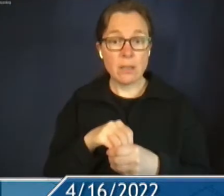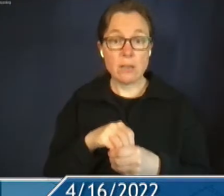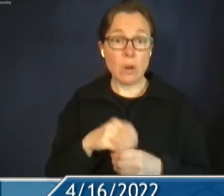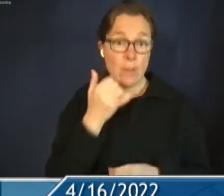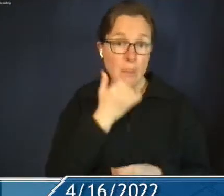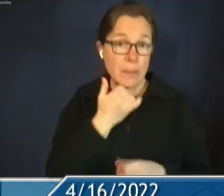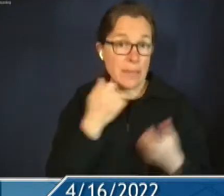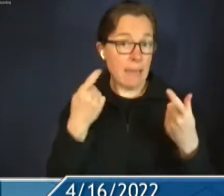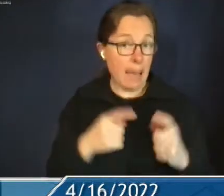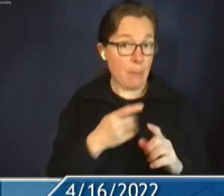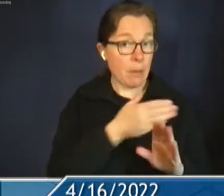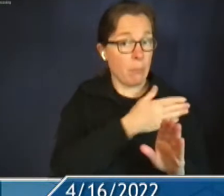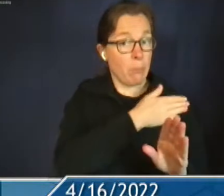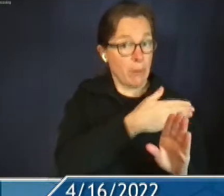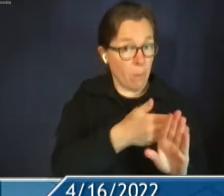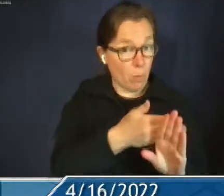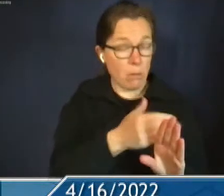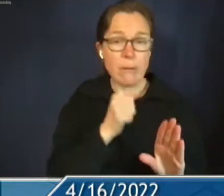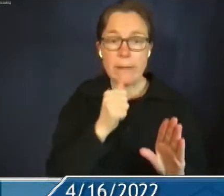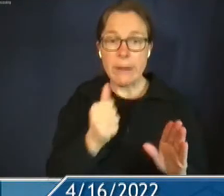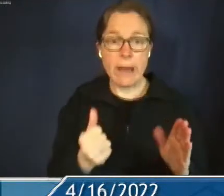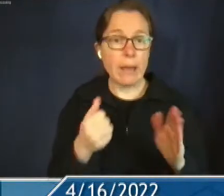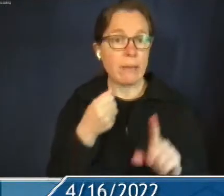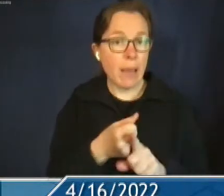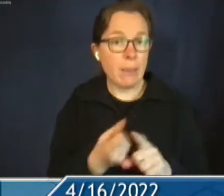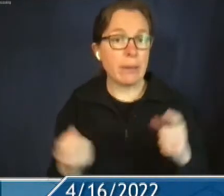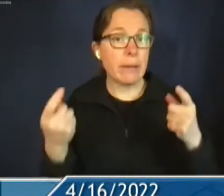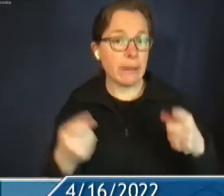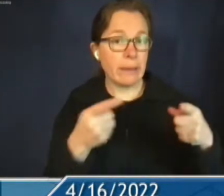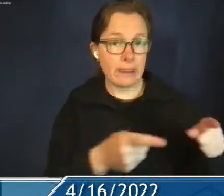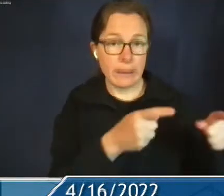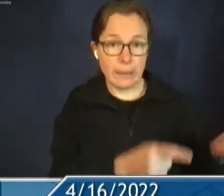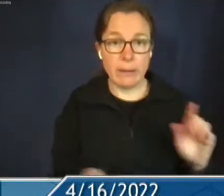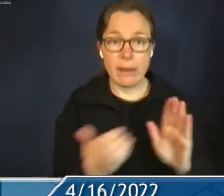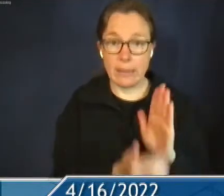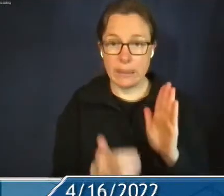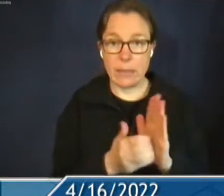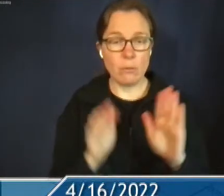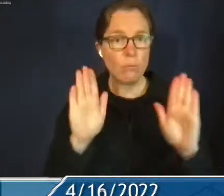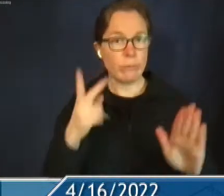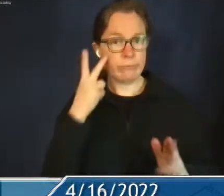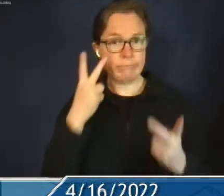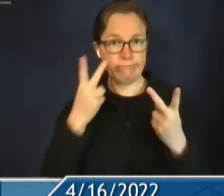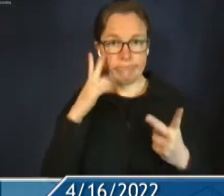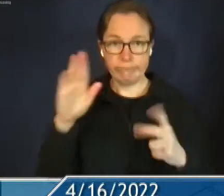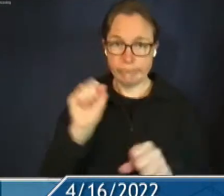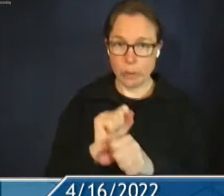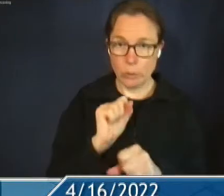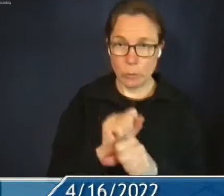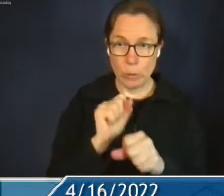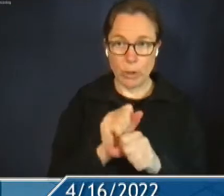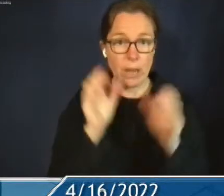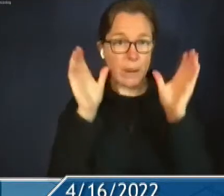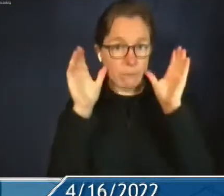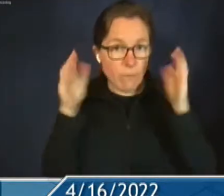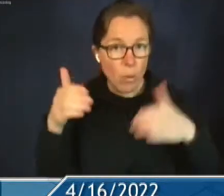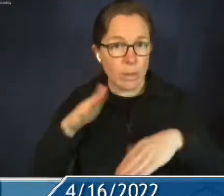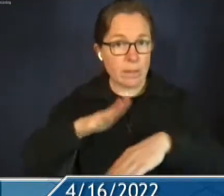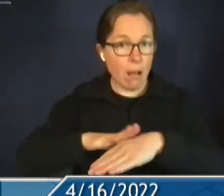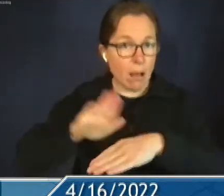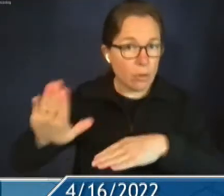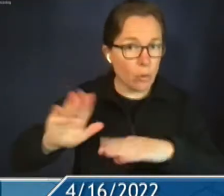past are not repeated. And I think it's been great to see the work that has gone on there with the focused intervention team, the